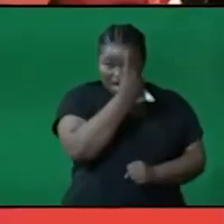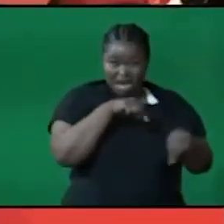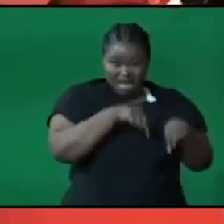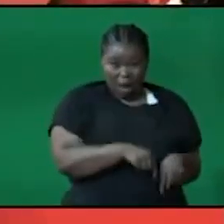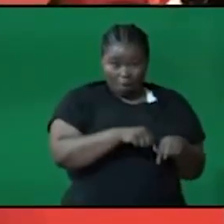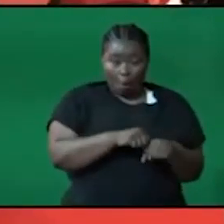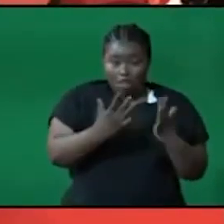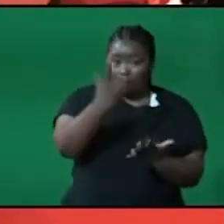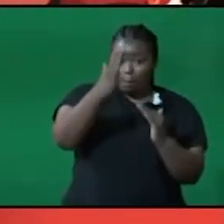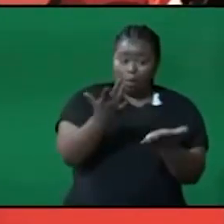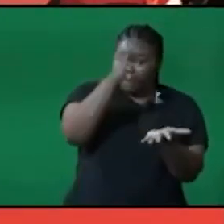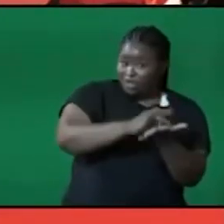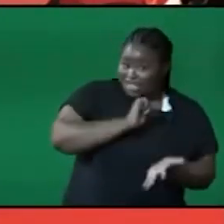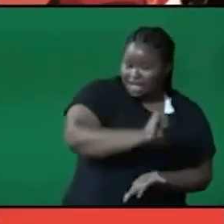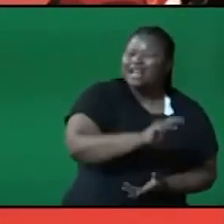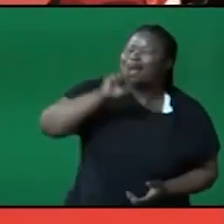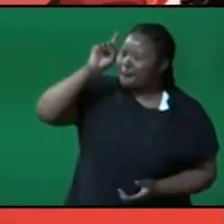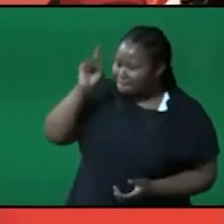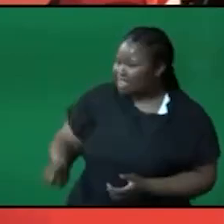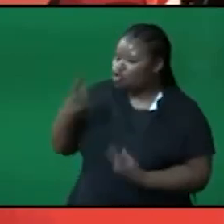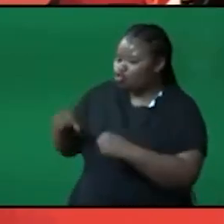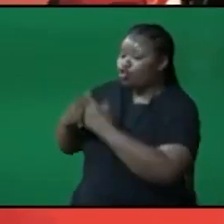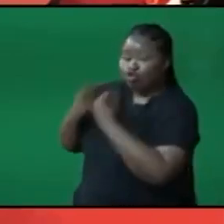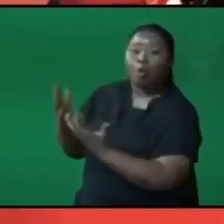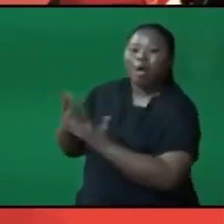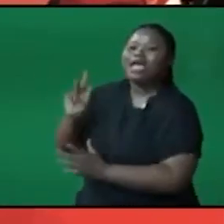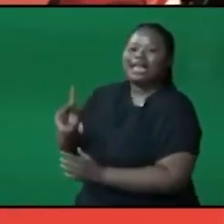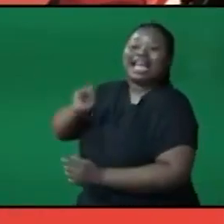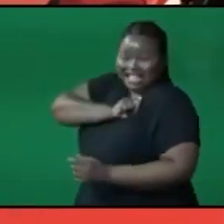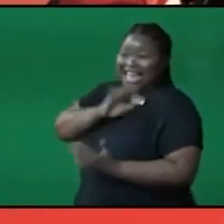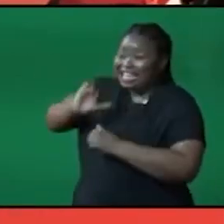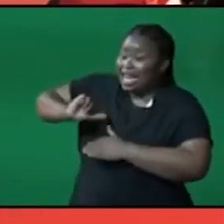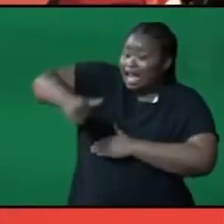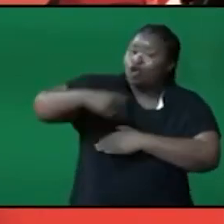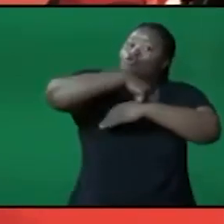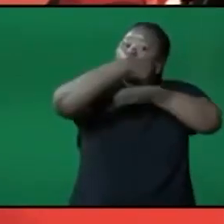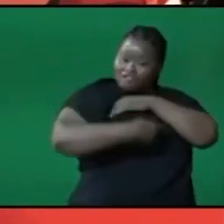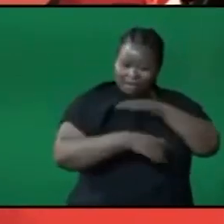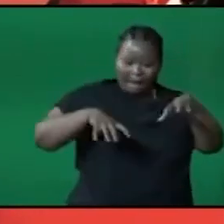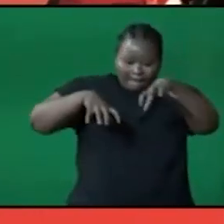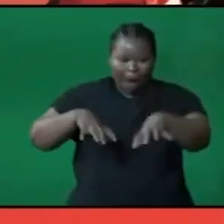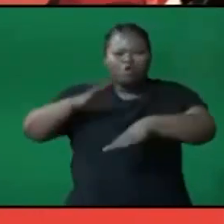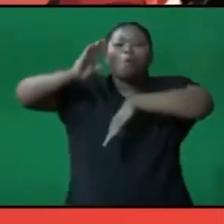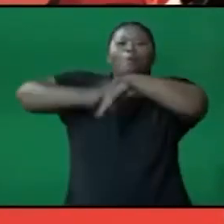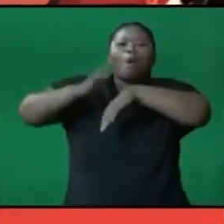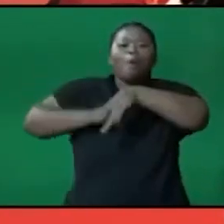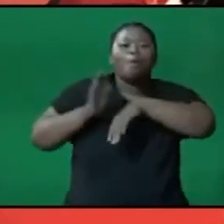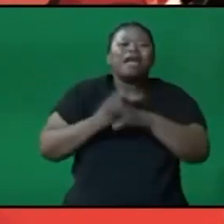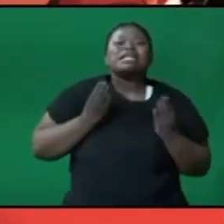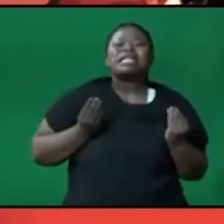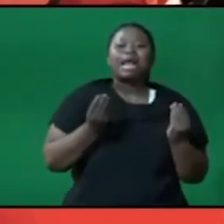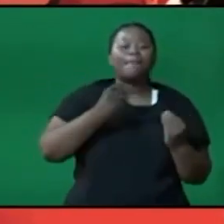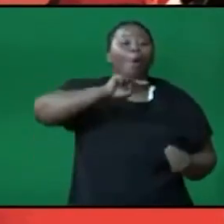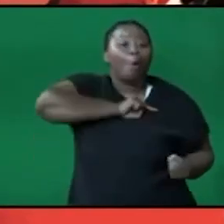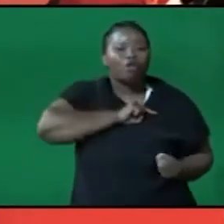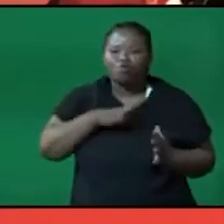That's where we're supposed to be sitting. In the next conference, we are sitting there because we'll be more in number, because we are